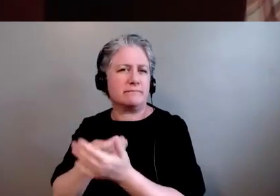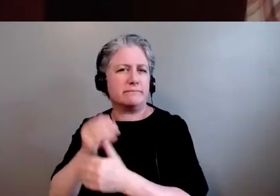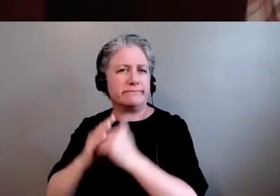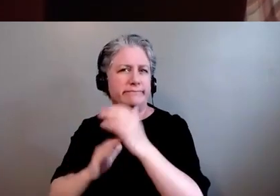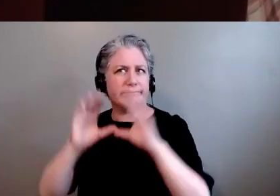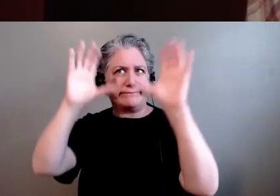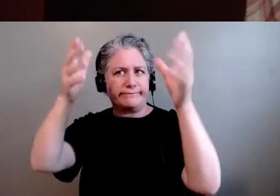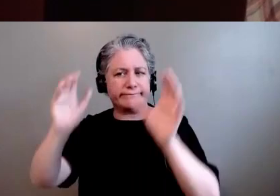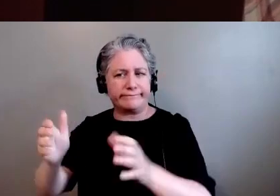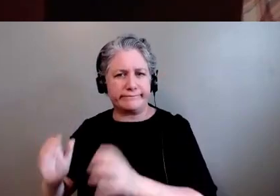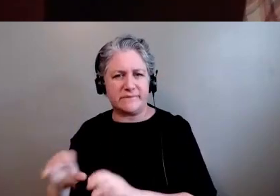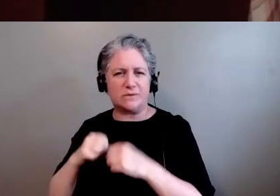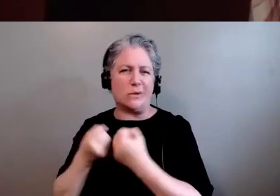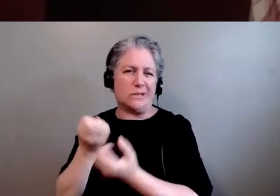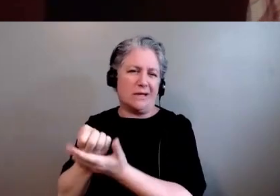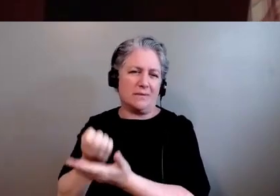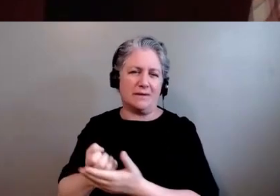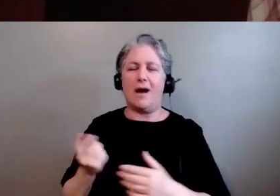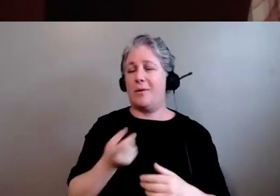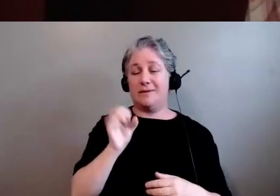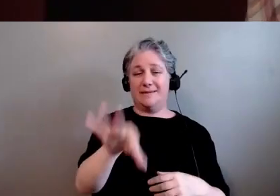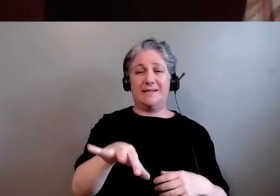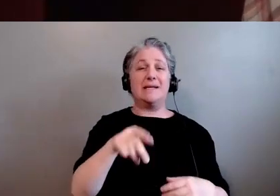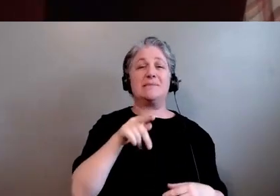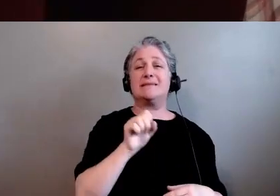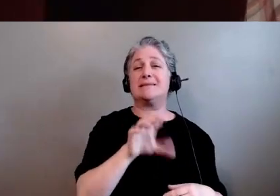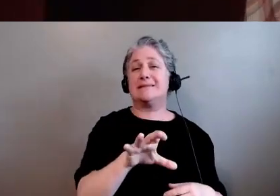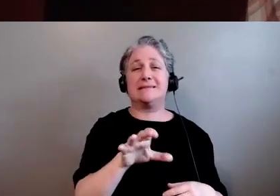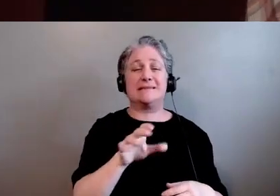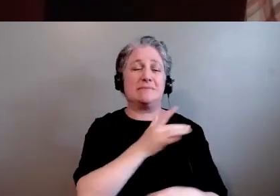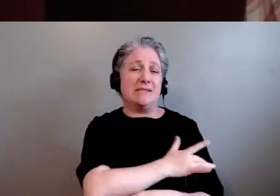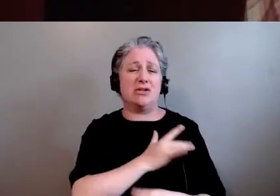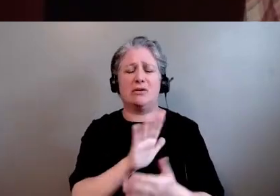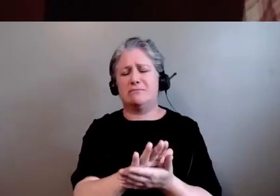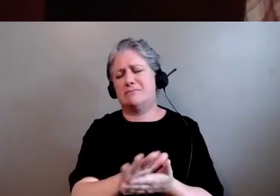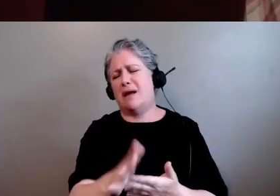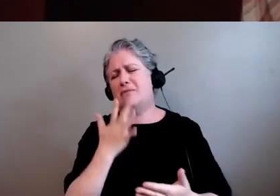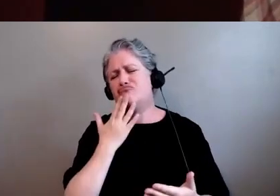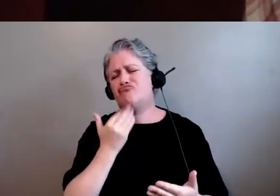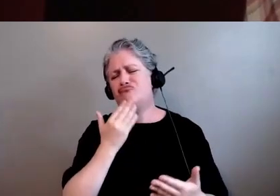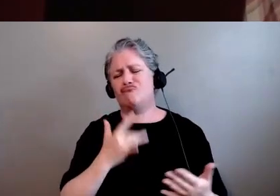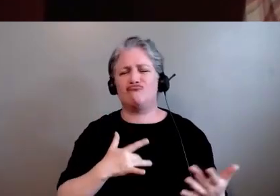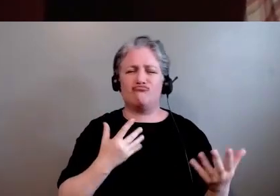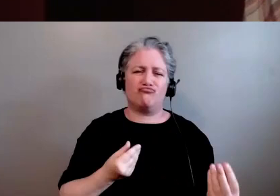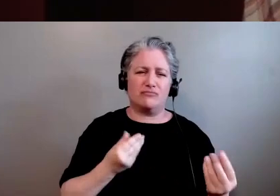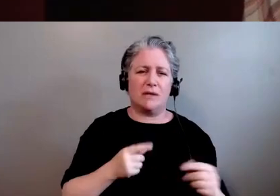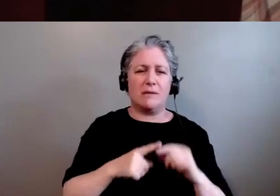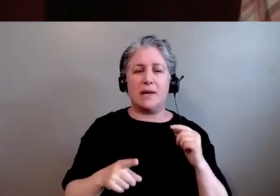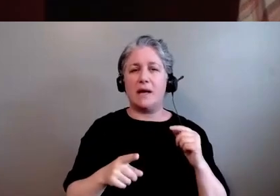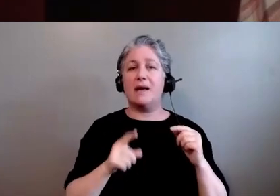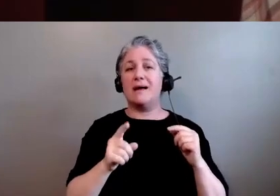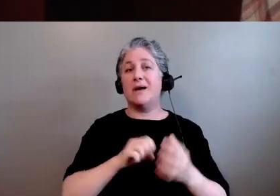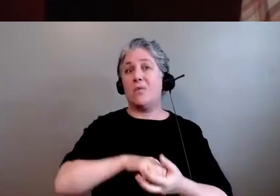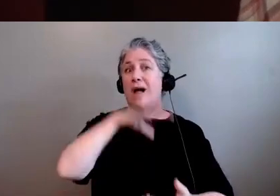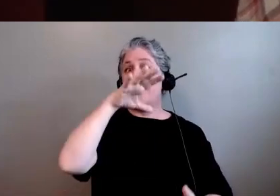is that, I always say this, our PSC patients are our nicest patients, okay? But actually, when we look epidemiologically, their